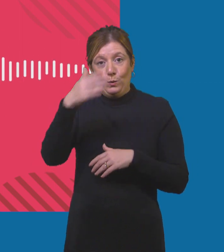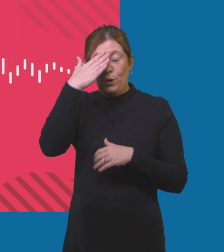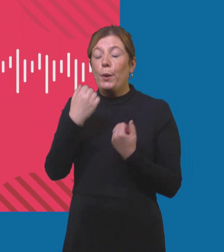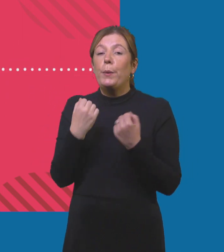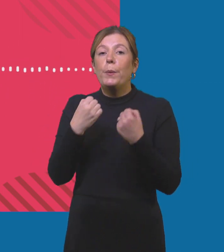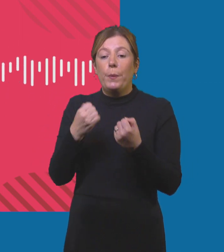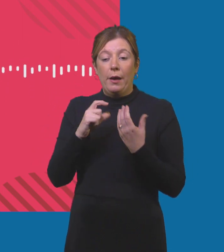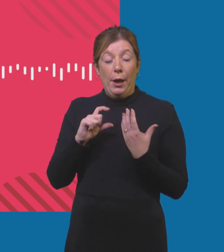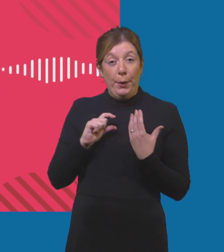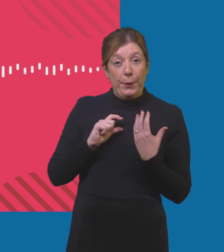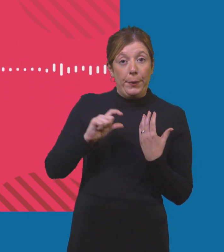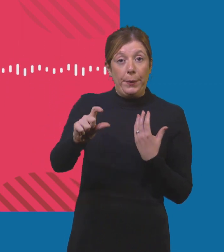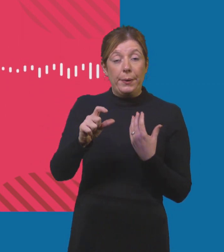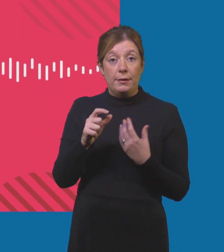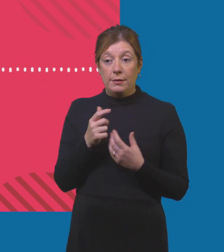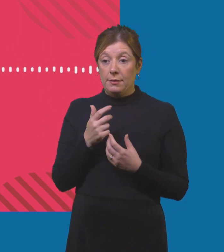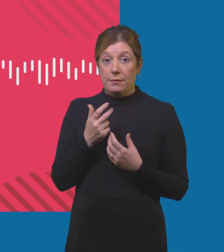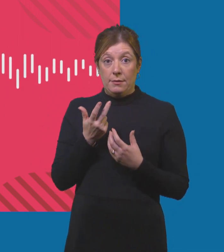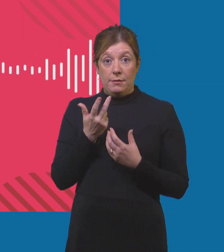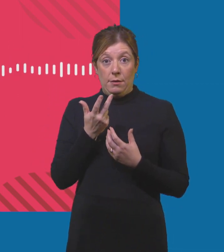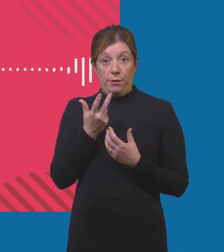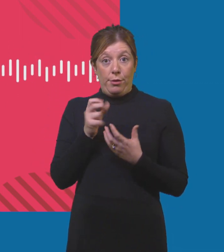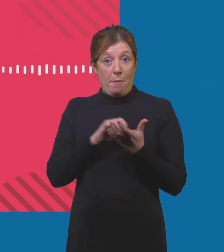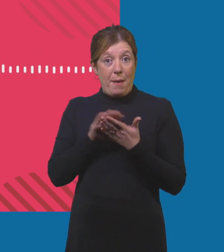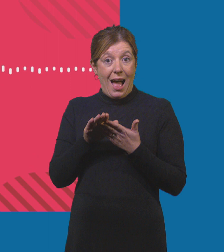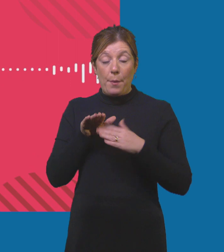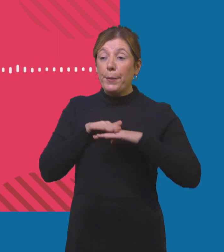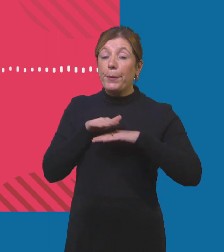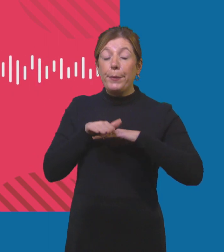that you're not aware of. Wow. And if you hit that at speed, you can aquaplane, which is where...